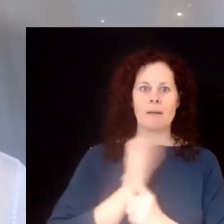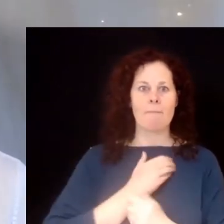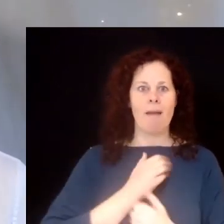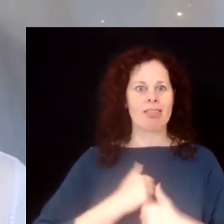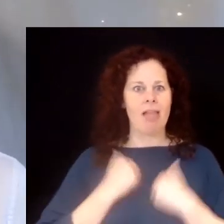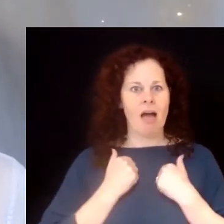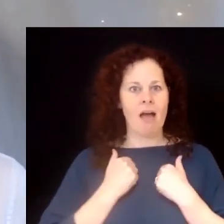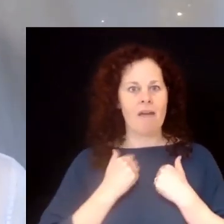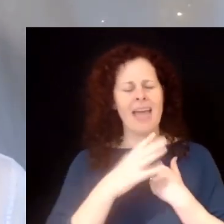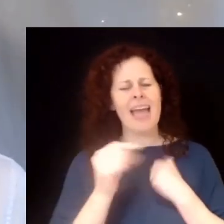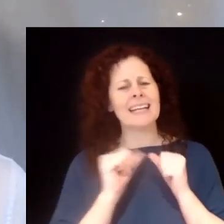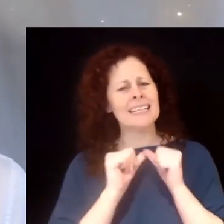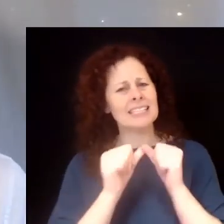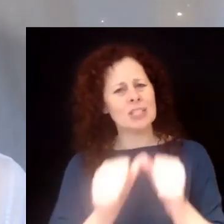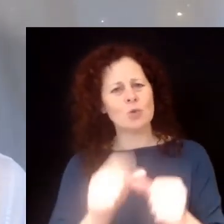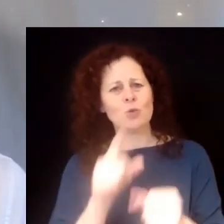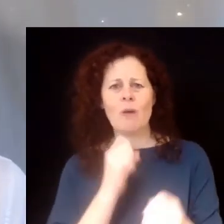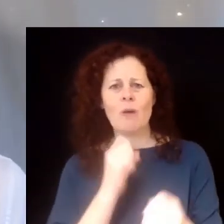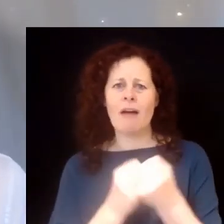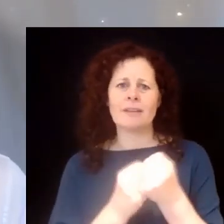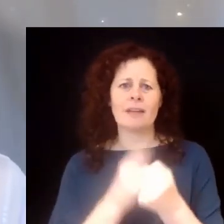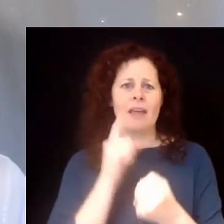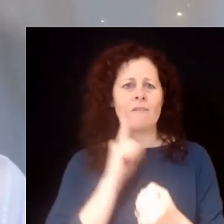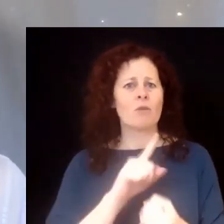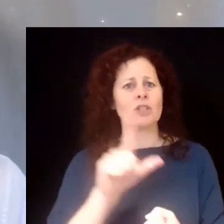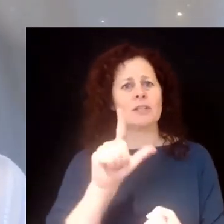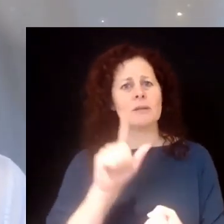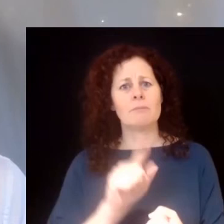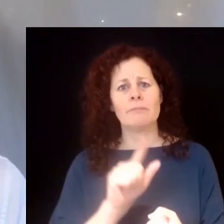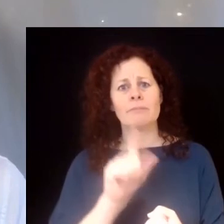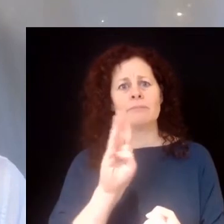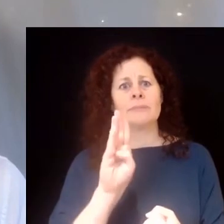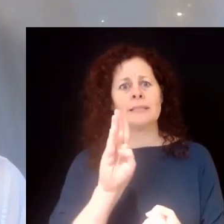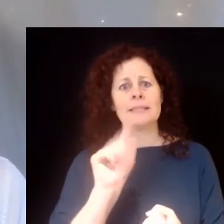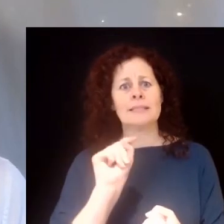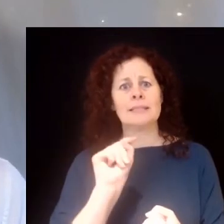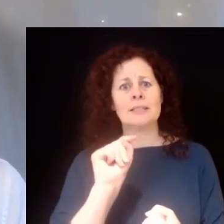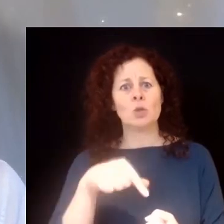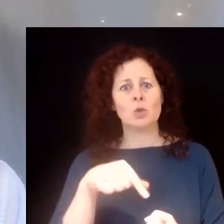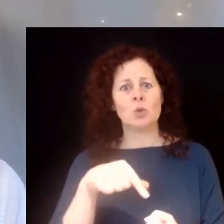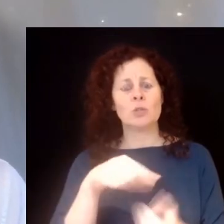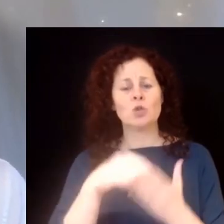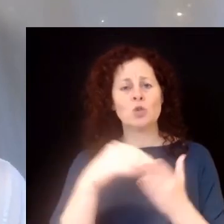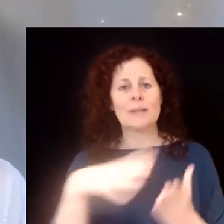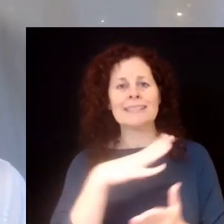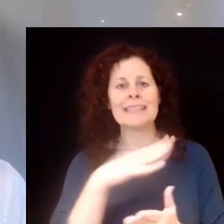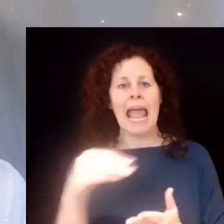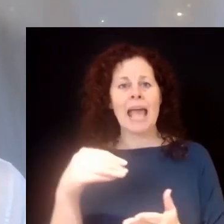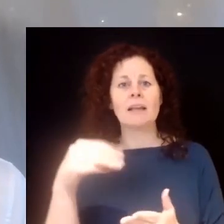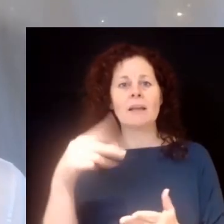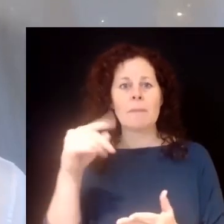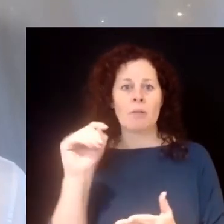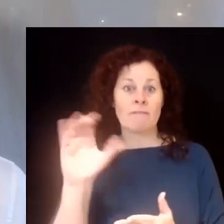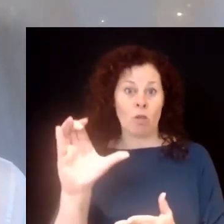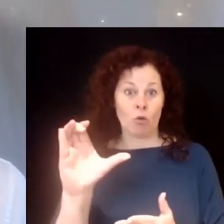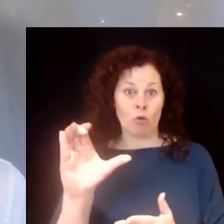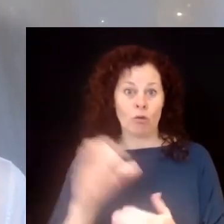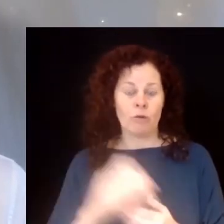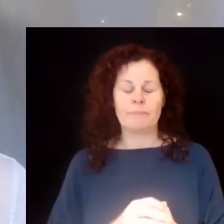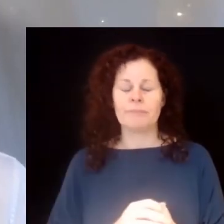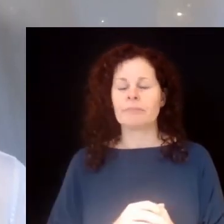recognition of the impact that scholarships have had on my life, and continue to advocate for the needs of LGBTQ students and students of